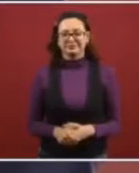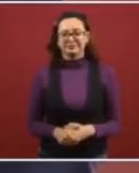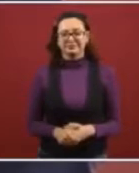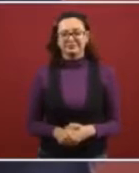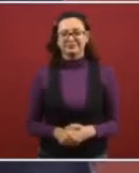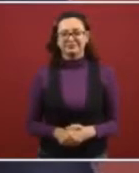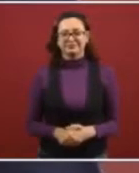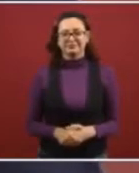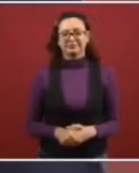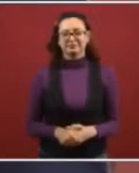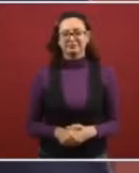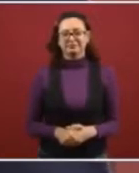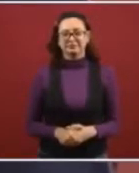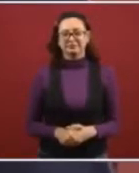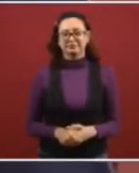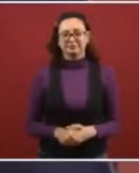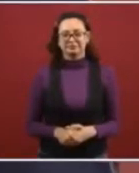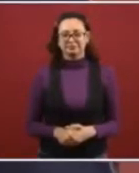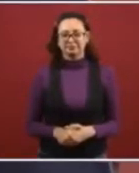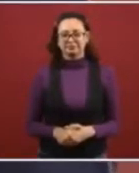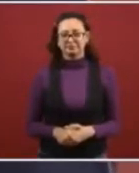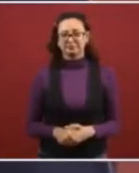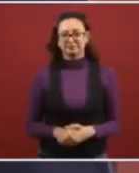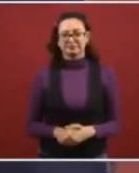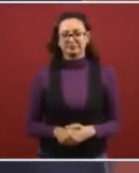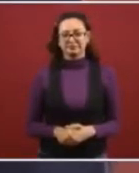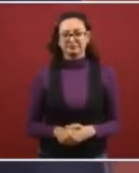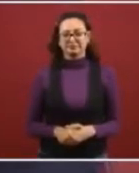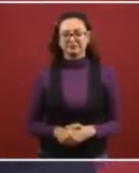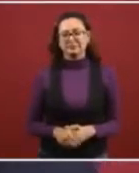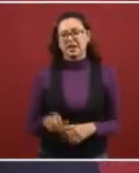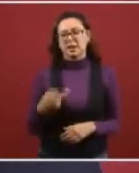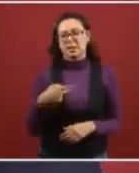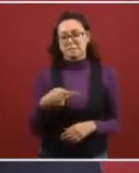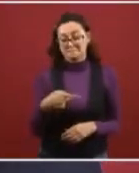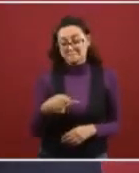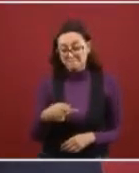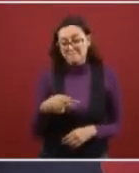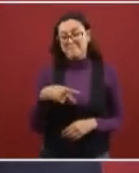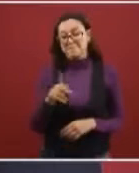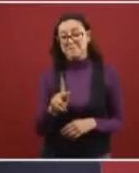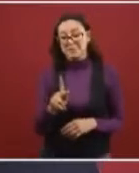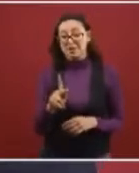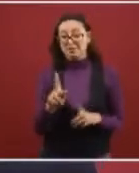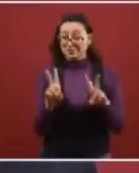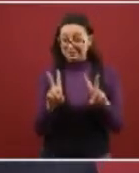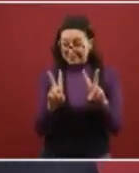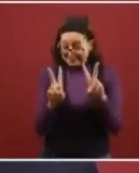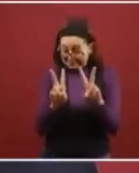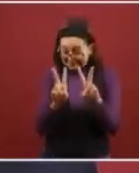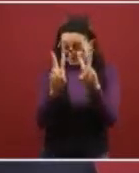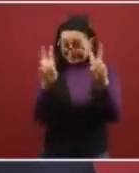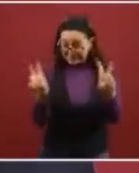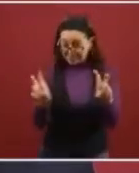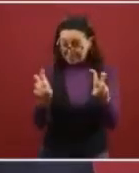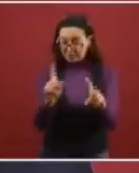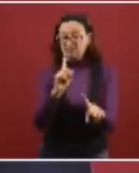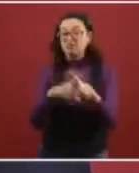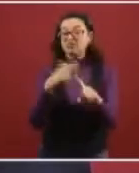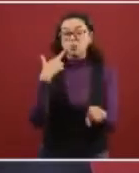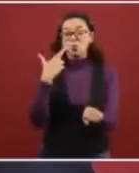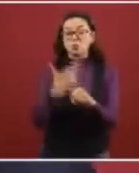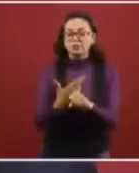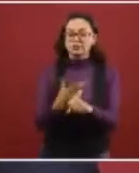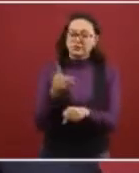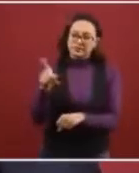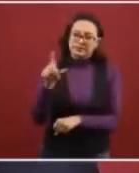Pero but estas cosas, estos asuntos, but these trata matters el secretario de Relaciones Exteriores,